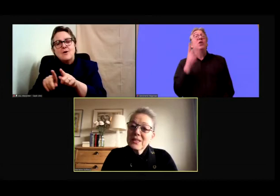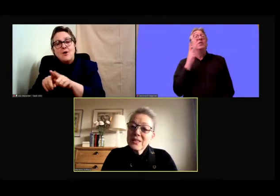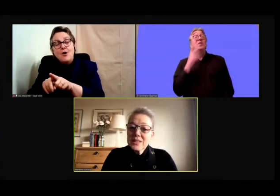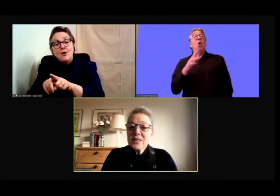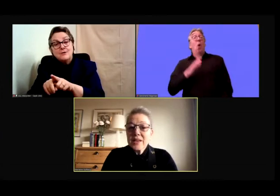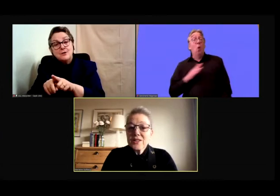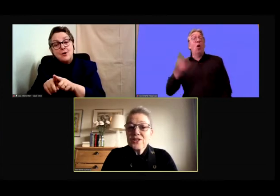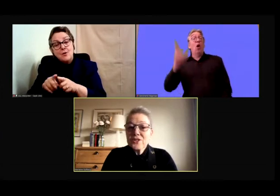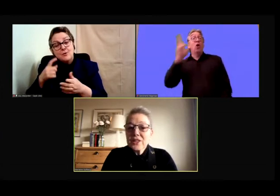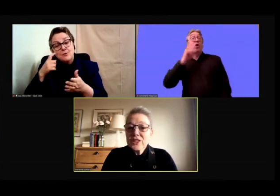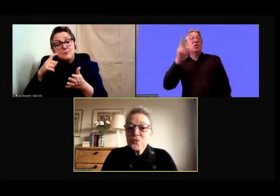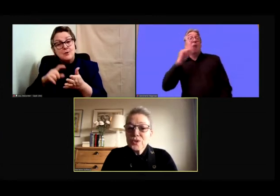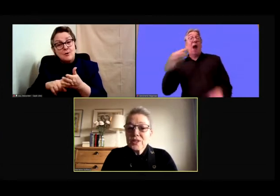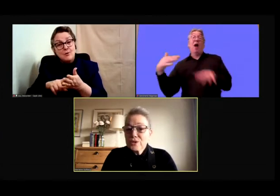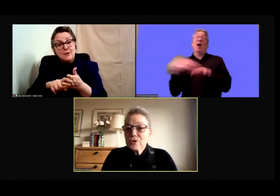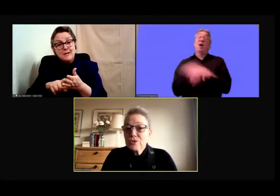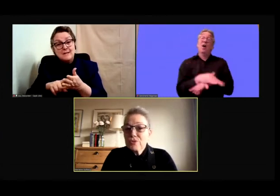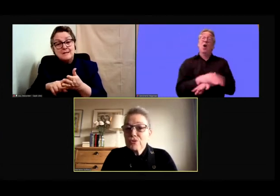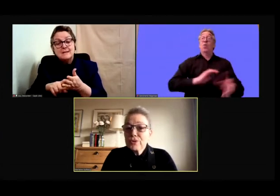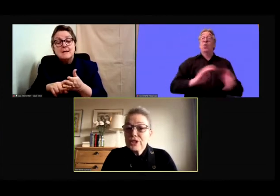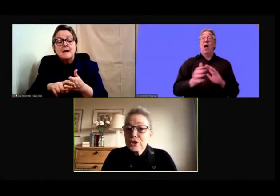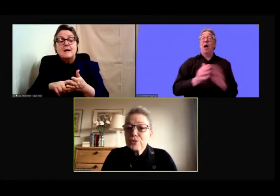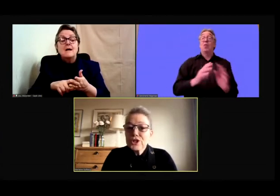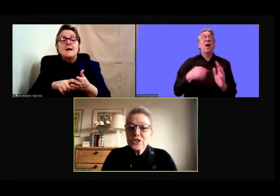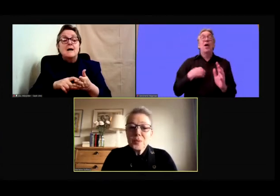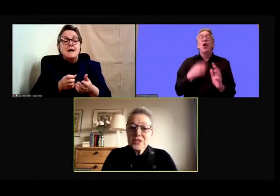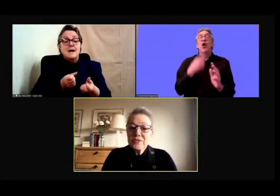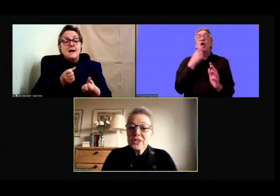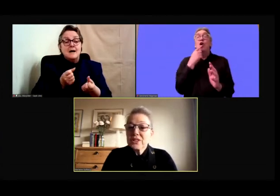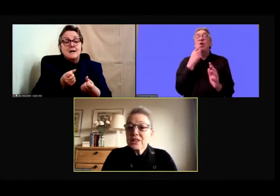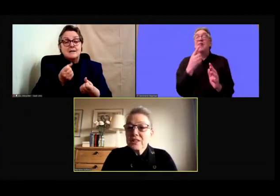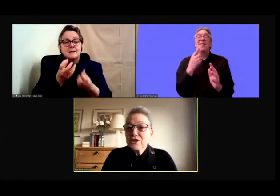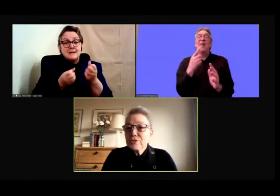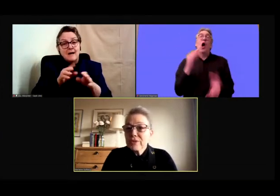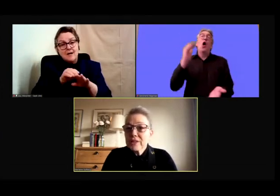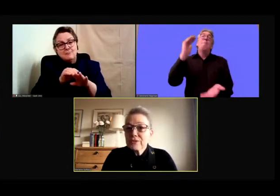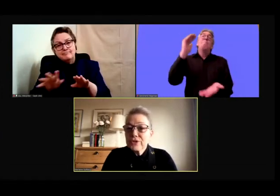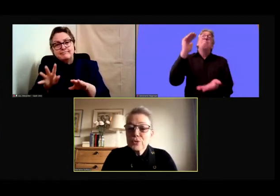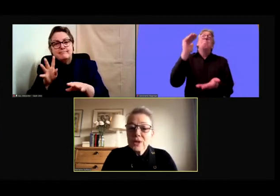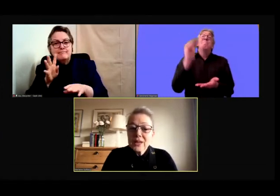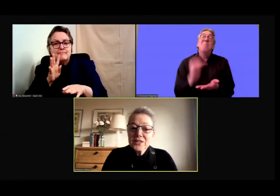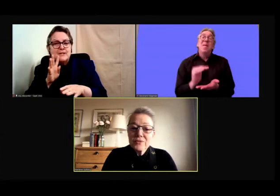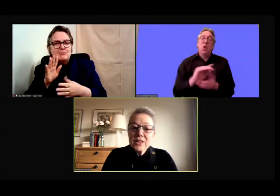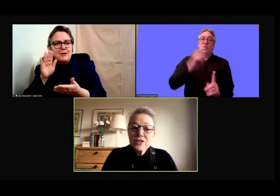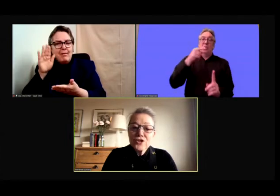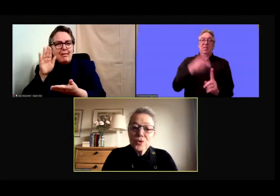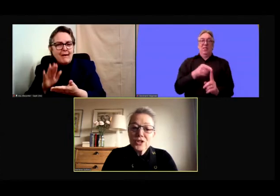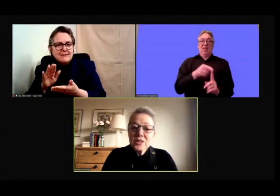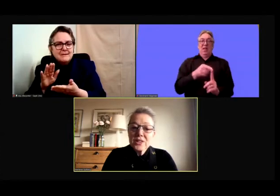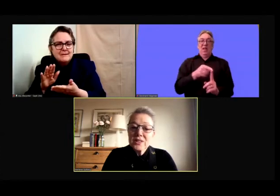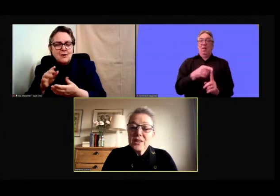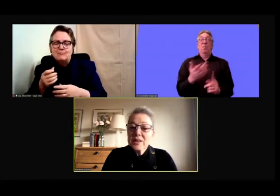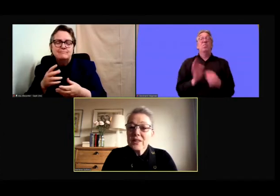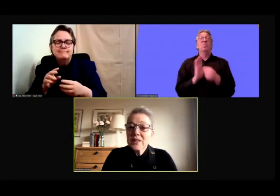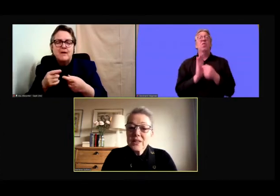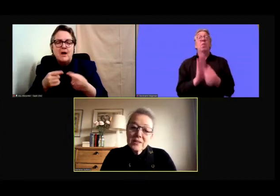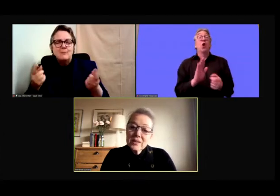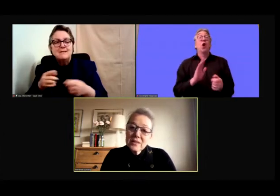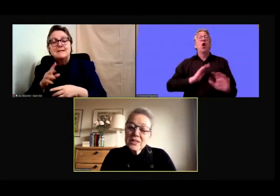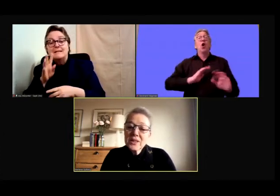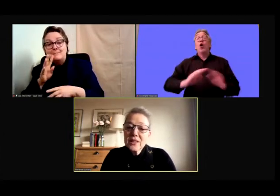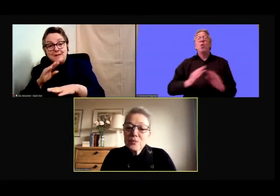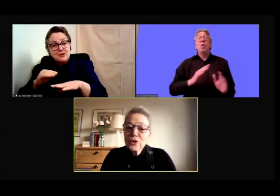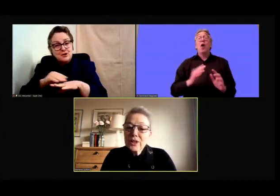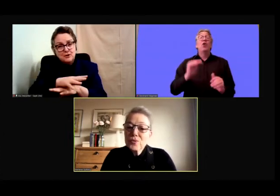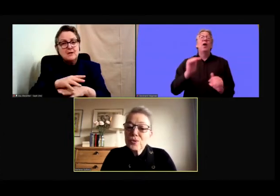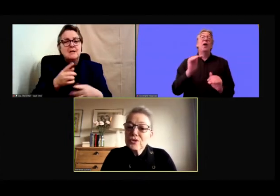sign, but in this case, it's what you'd call reduced specificity, since you find fewer classifier constructions in sign